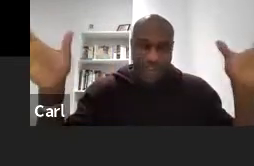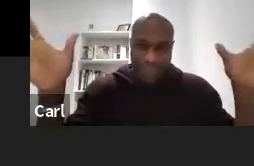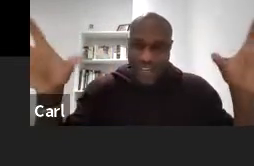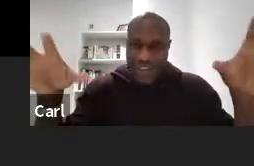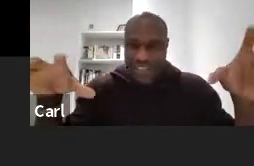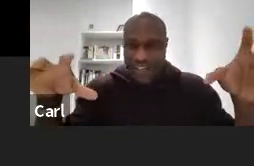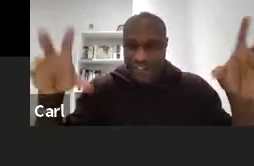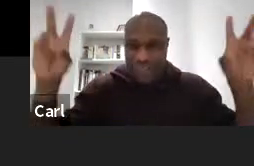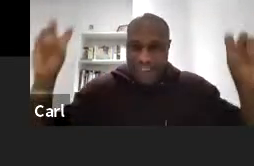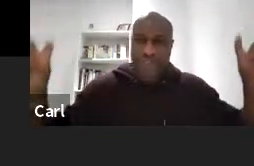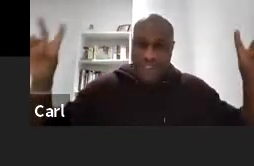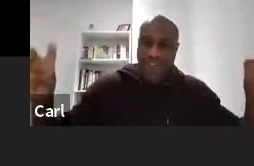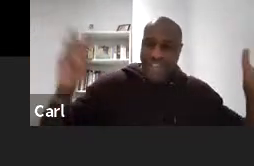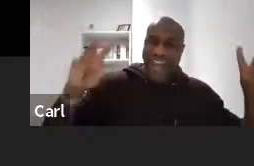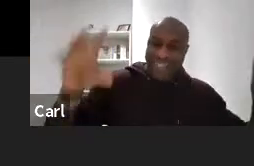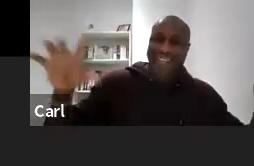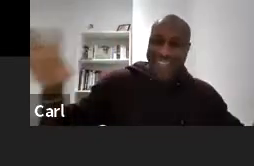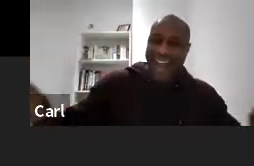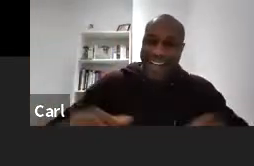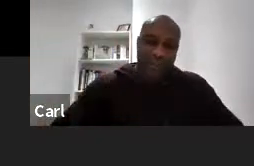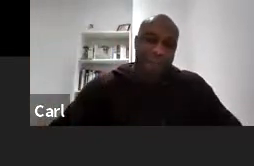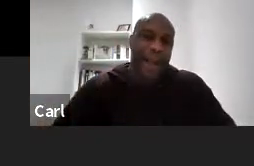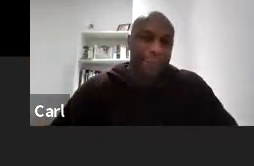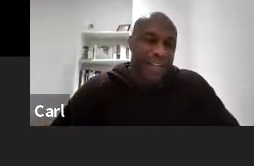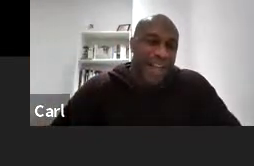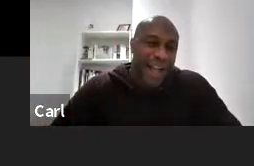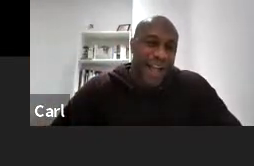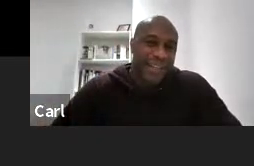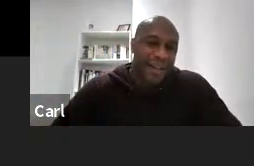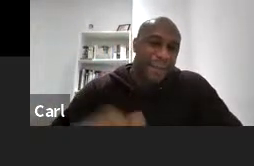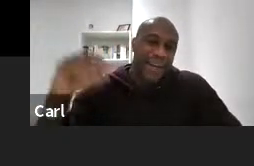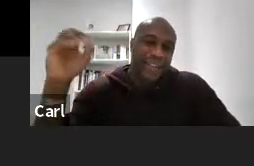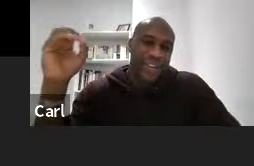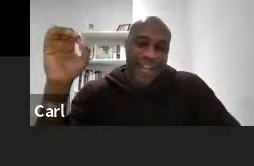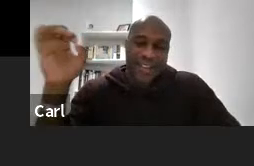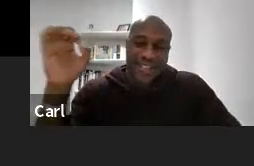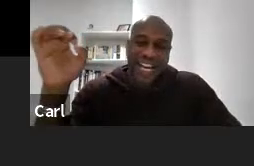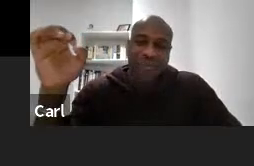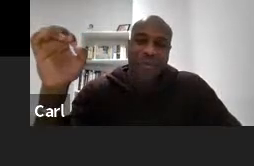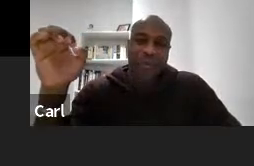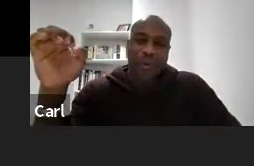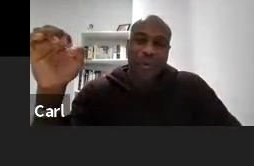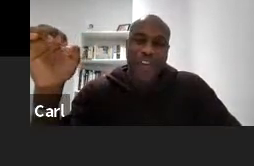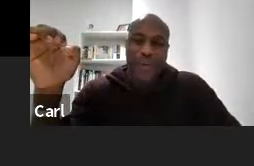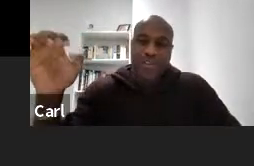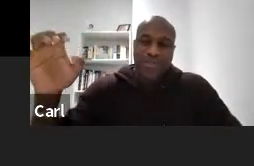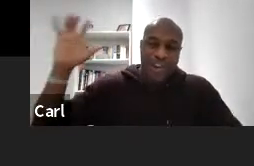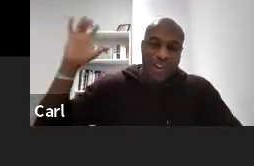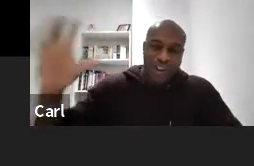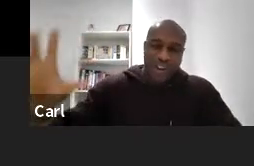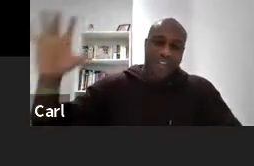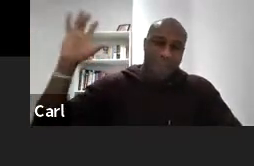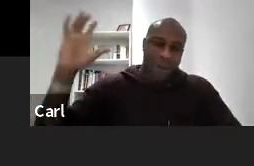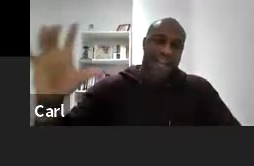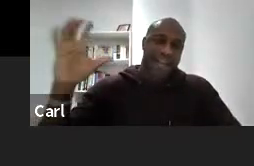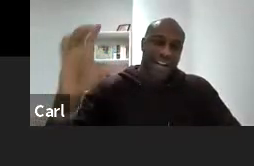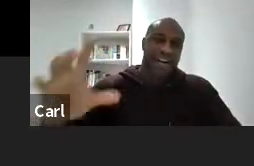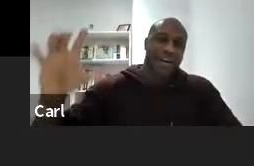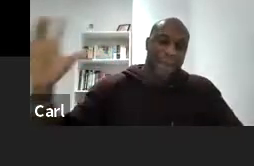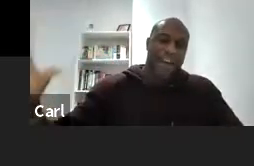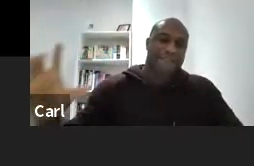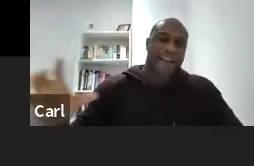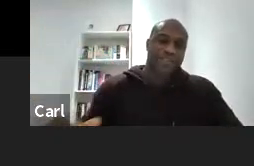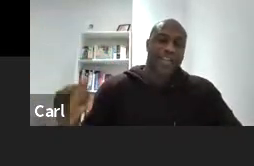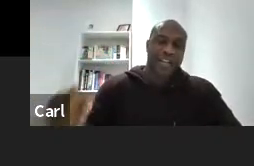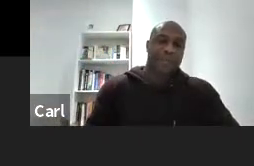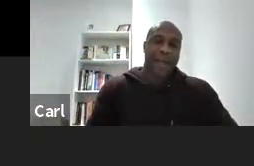know, the biggest kind of mafiosa-esque gang in Japan. And by the end of the Second World War, they were the largest playing